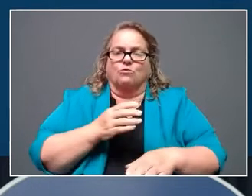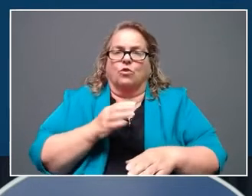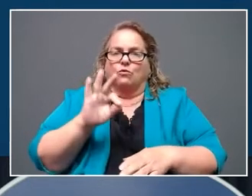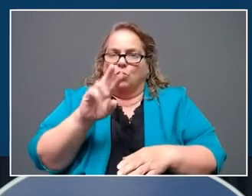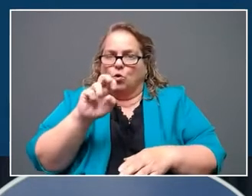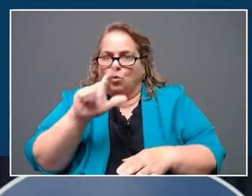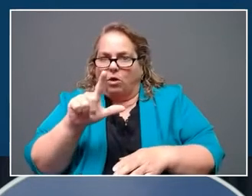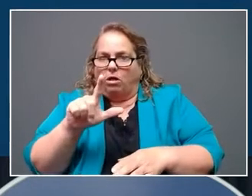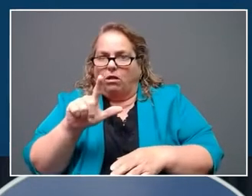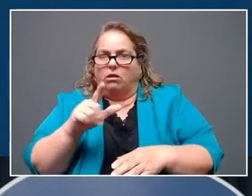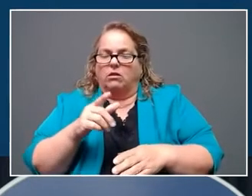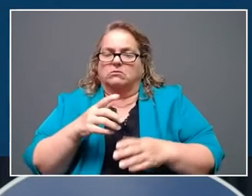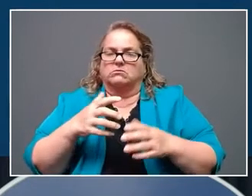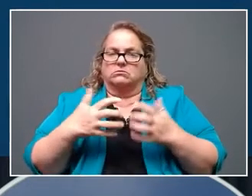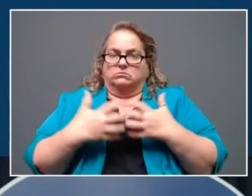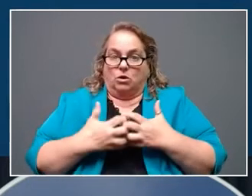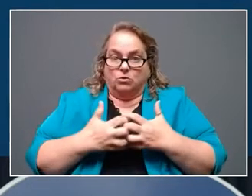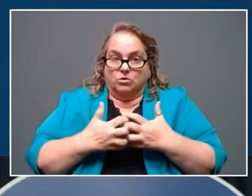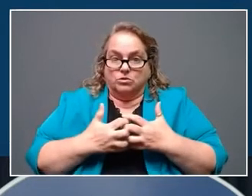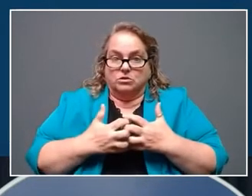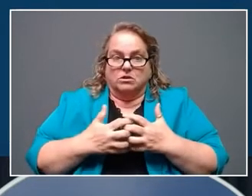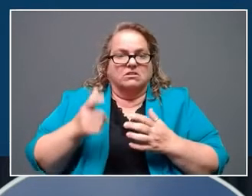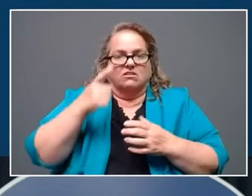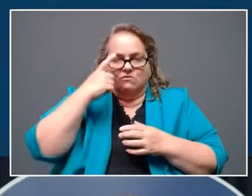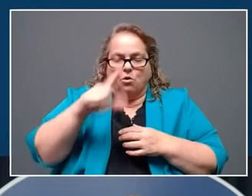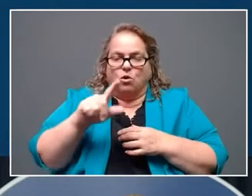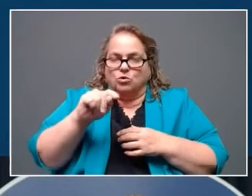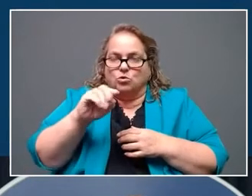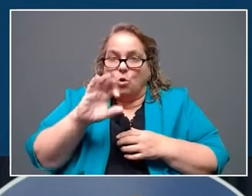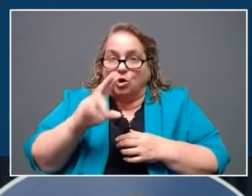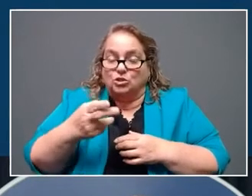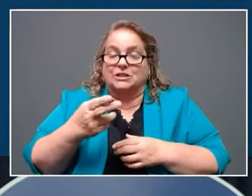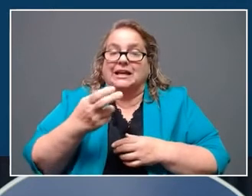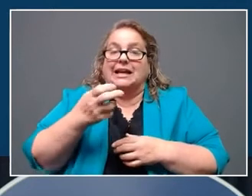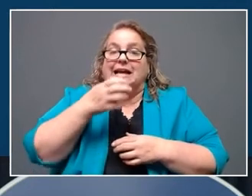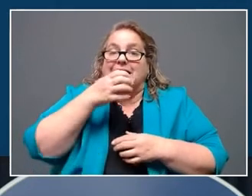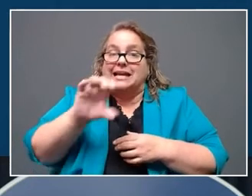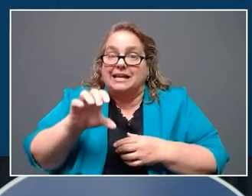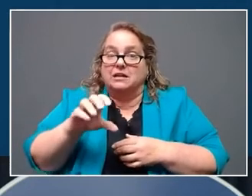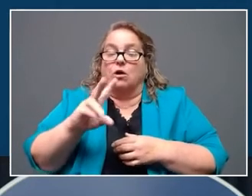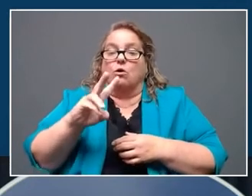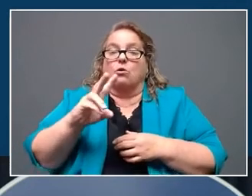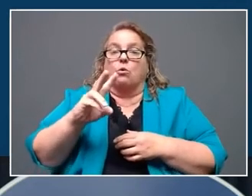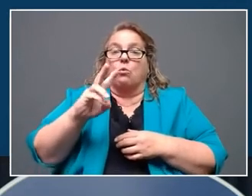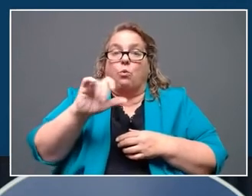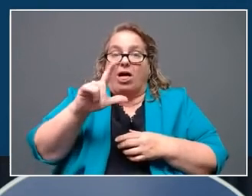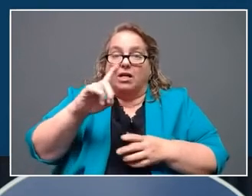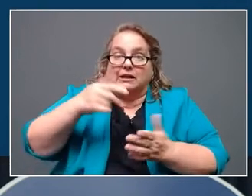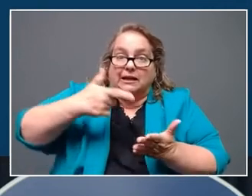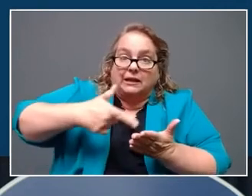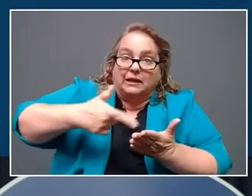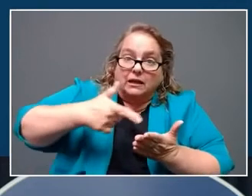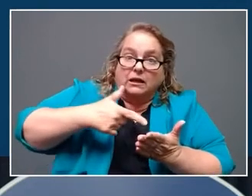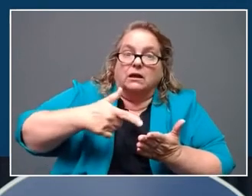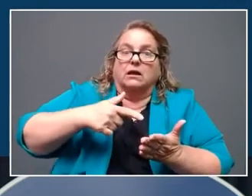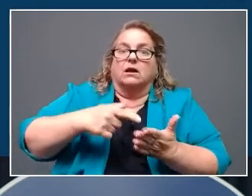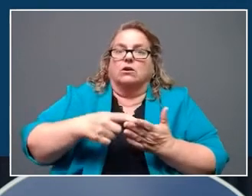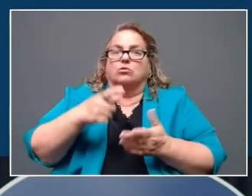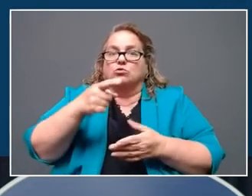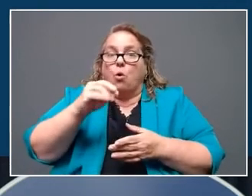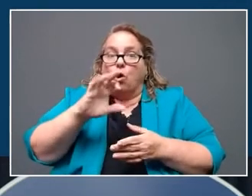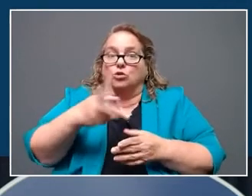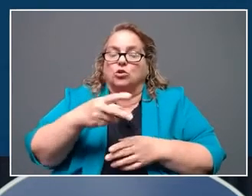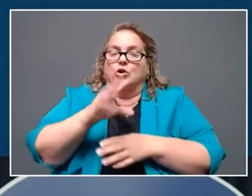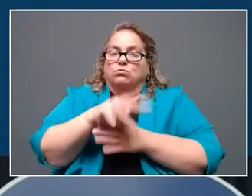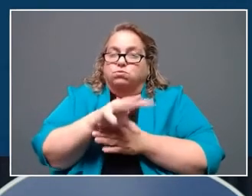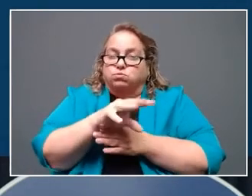hydrogen-fueled torches for use in heating, welding, brazing, and cutting. These patent-pending HydroTorches